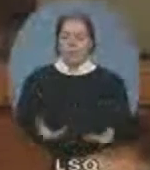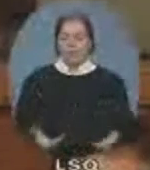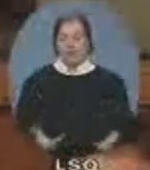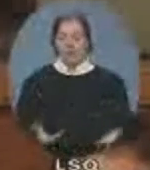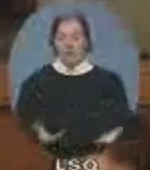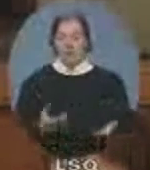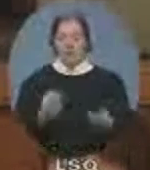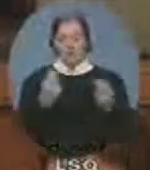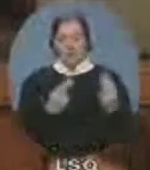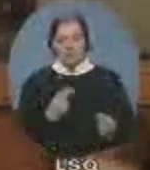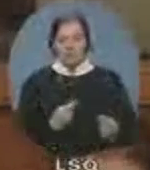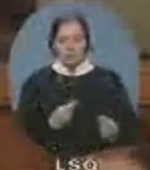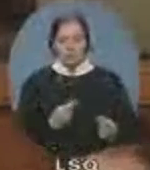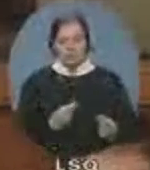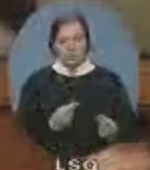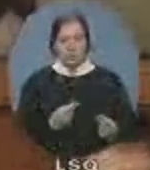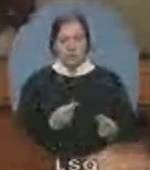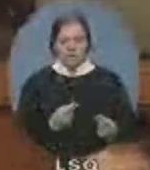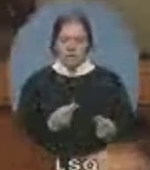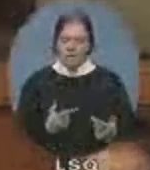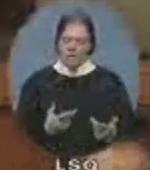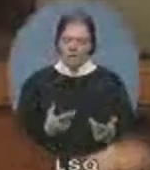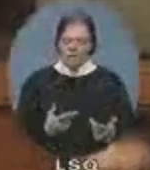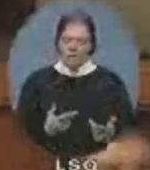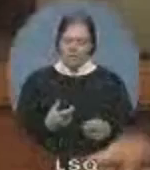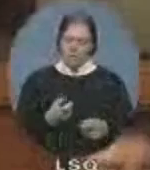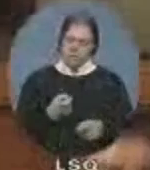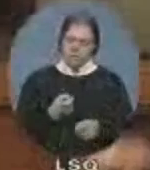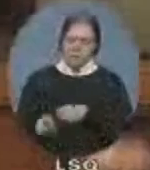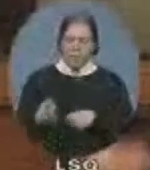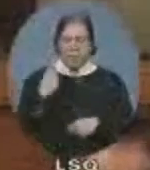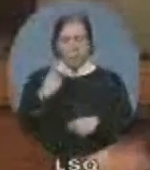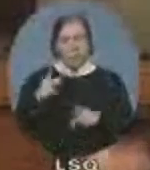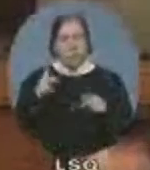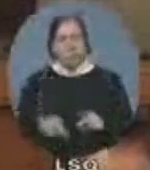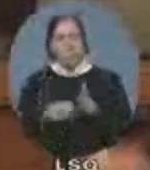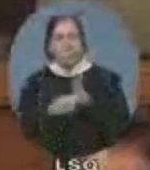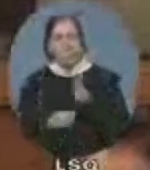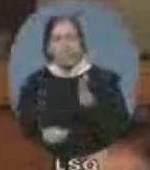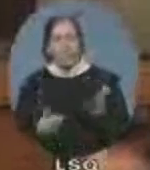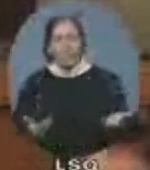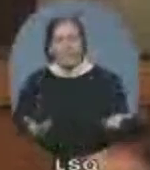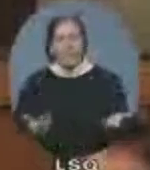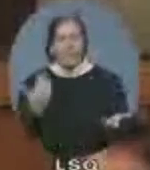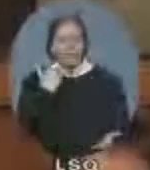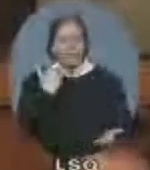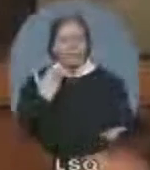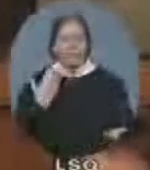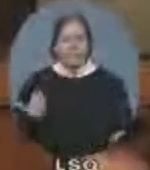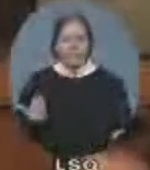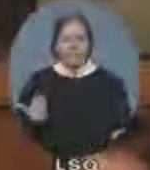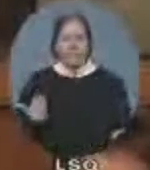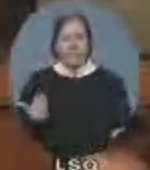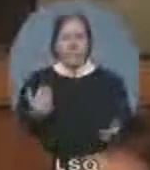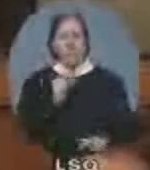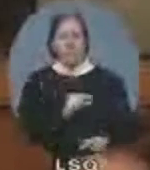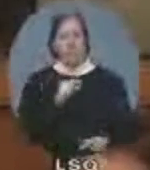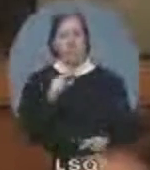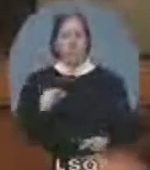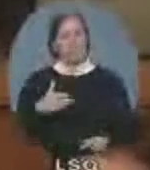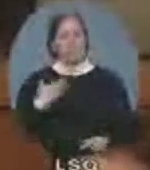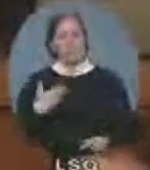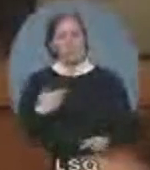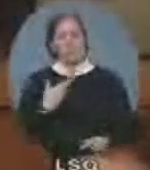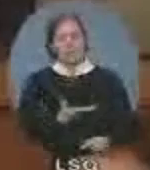can now work and earn up to $3,500 before their GIS is clawed back. Why is this coalition of Conservatives